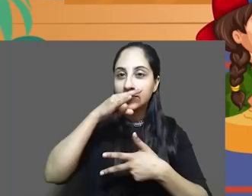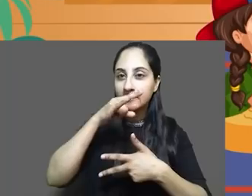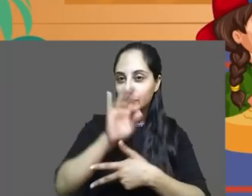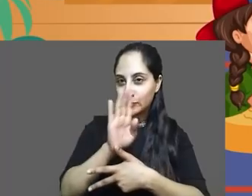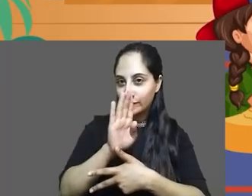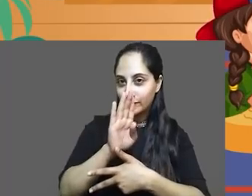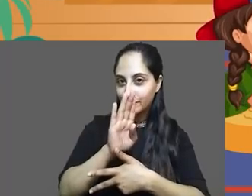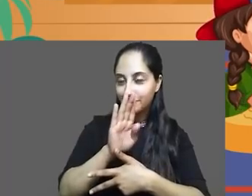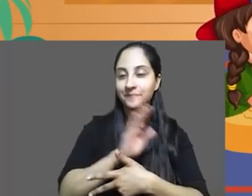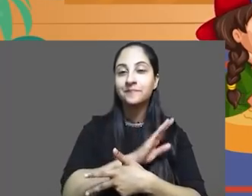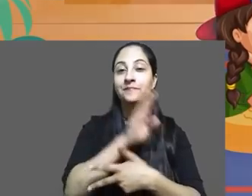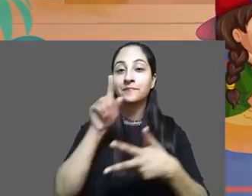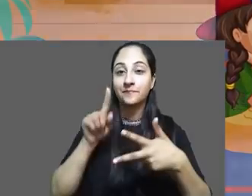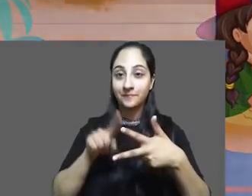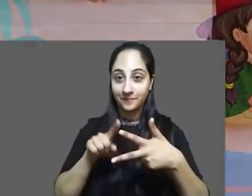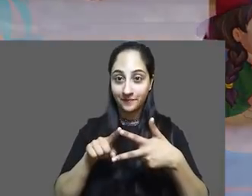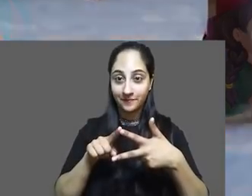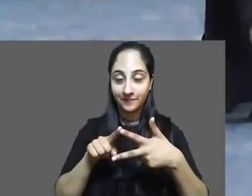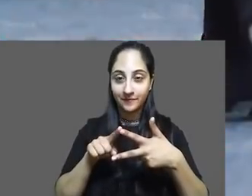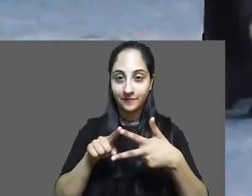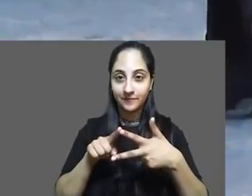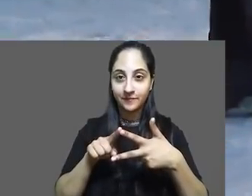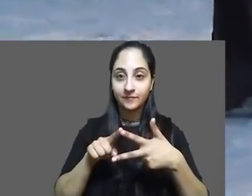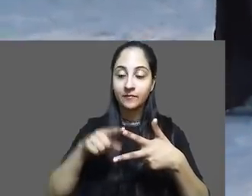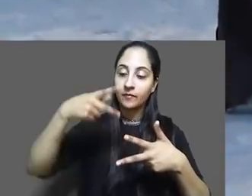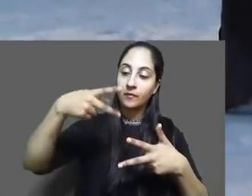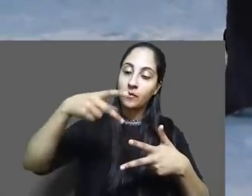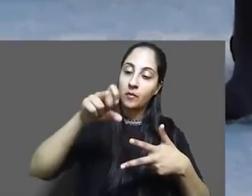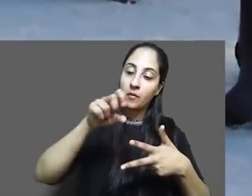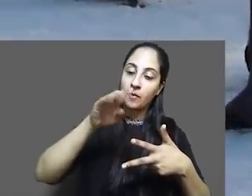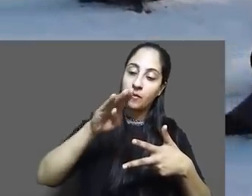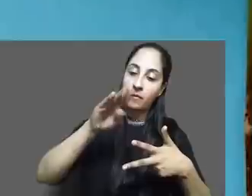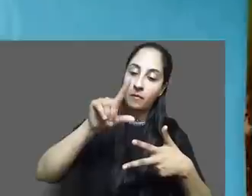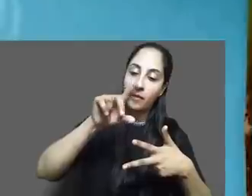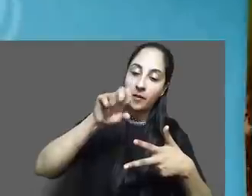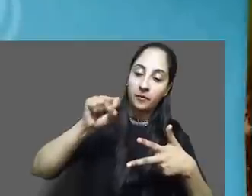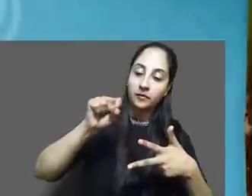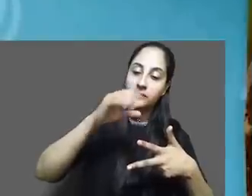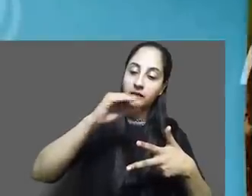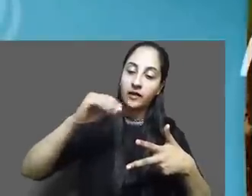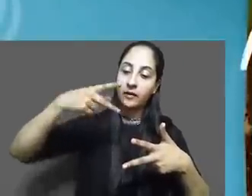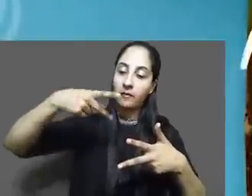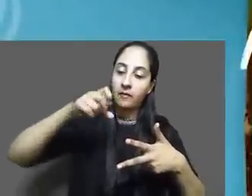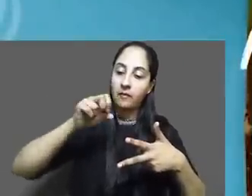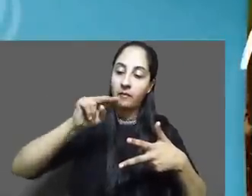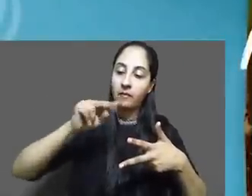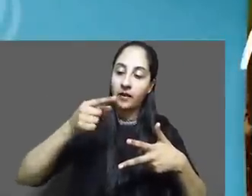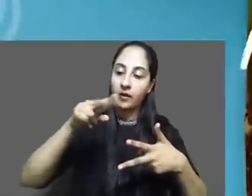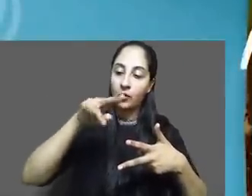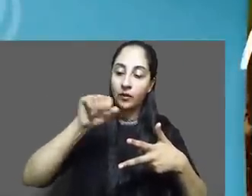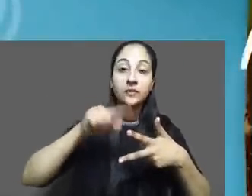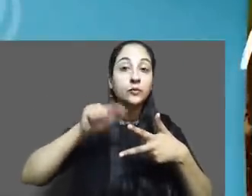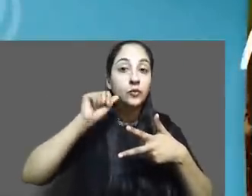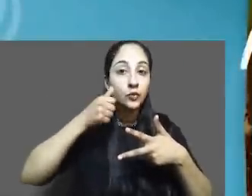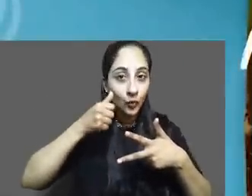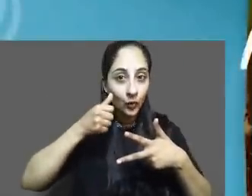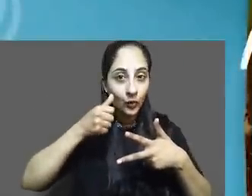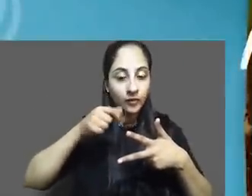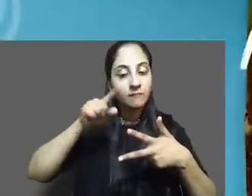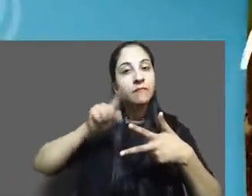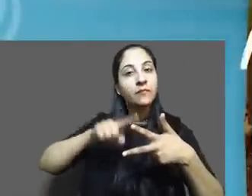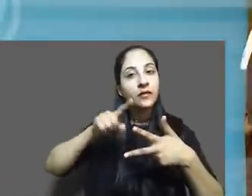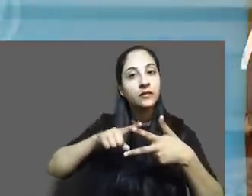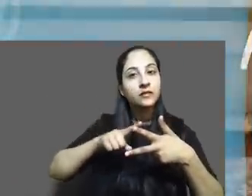sure to check that out. Also airing tomorrow, Pebbles and Penguins, a recollection of life from Nowruz 2020, all the way down to